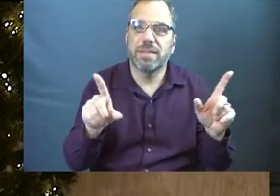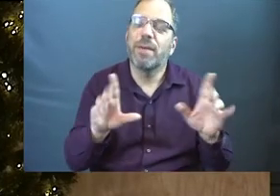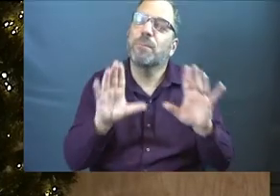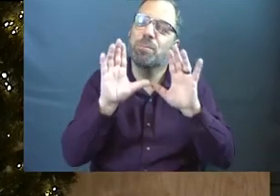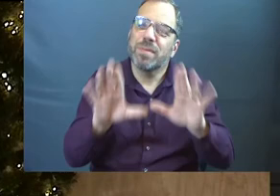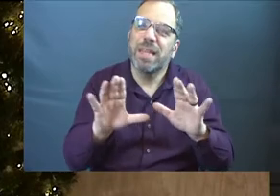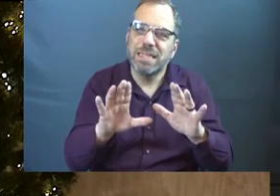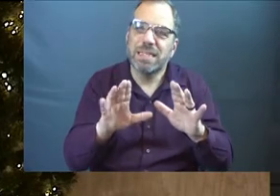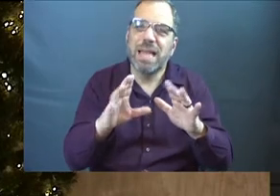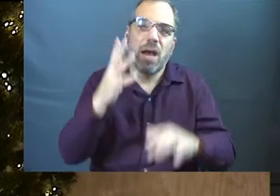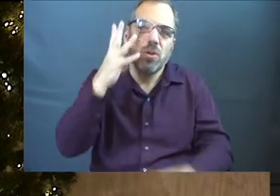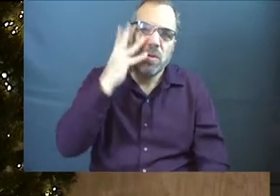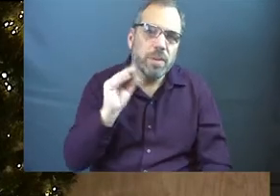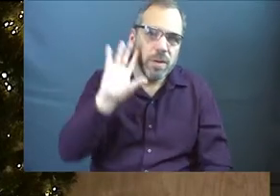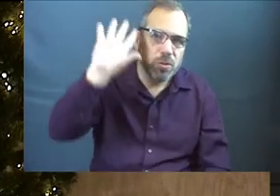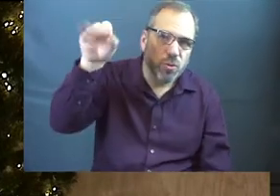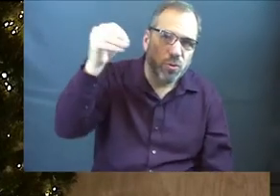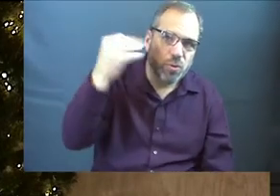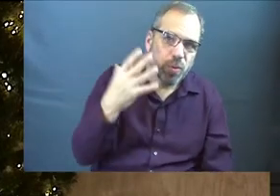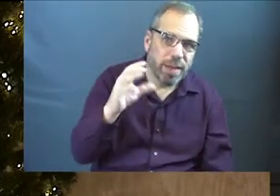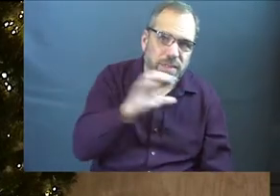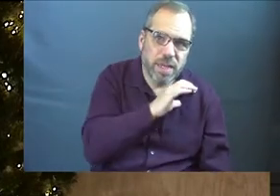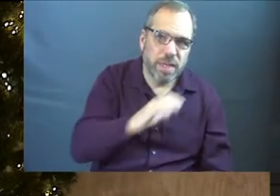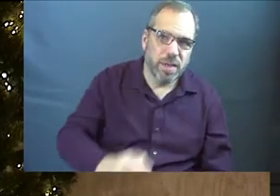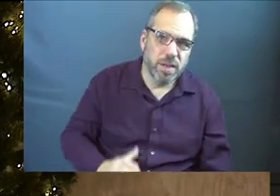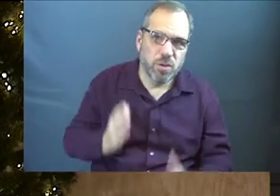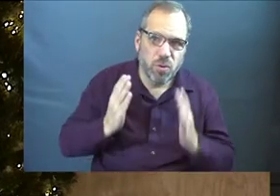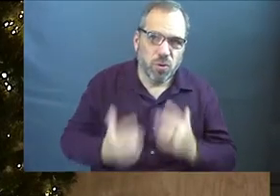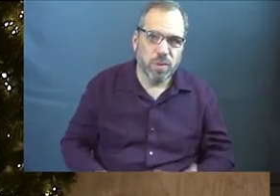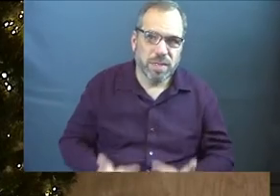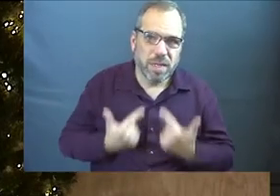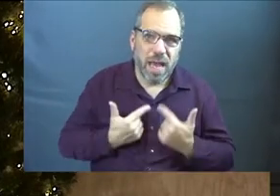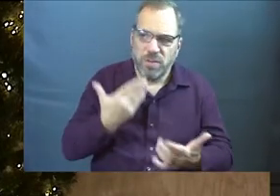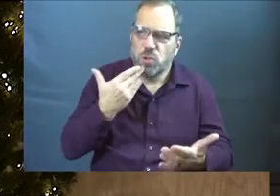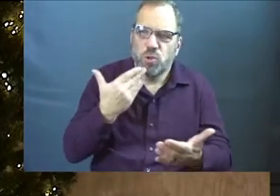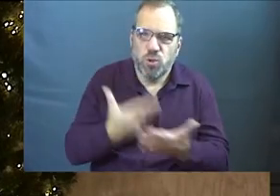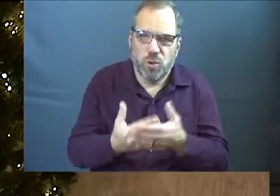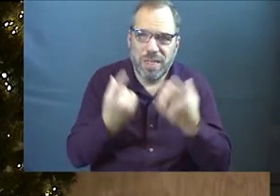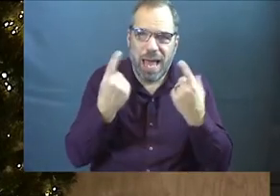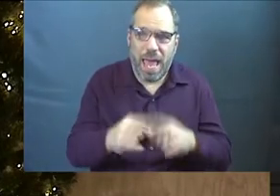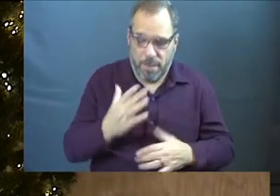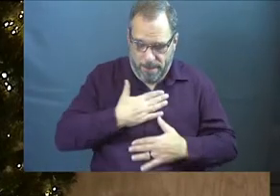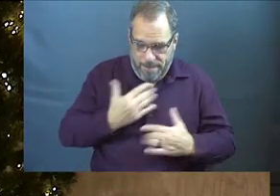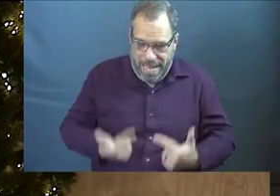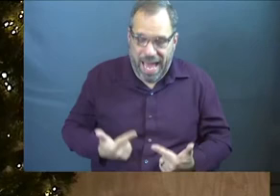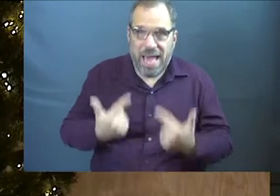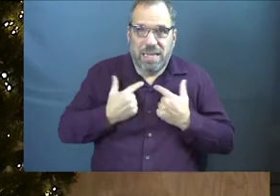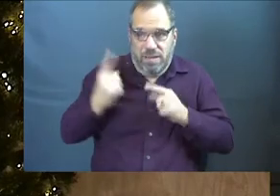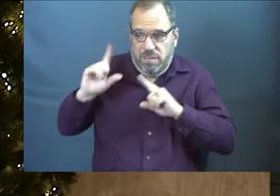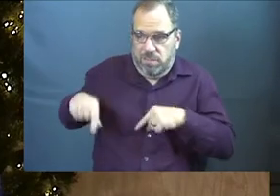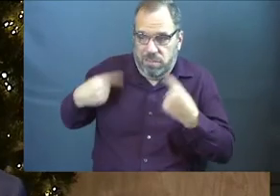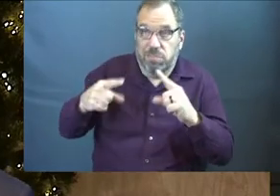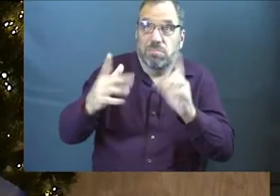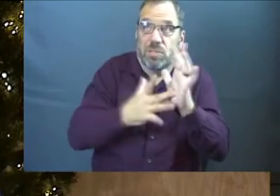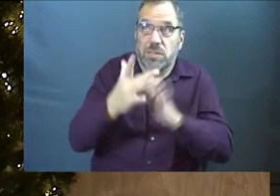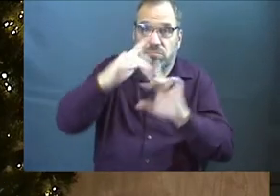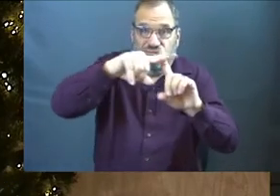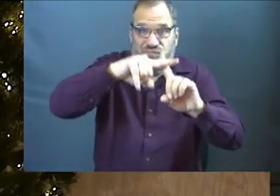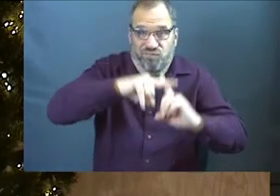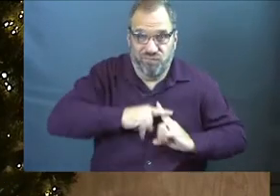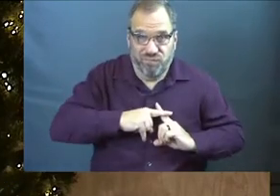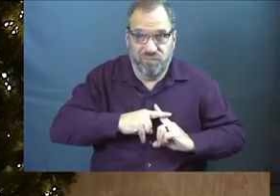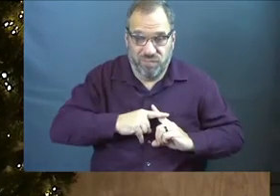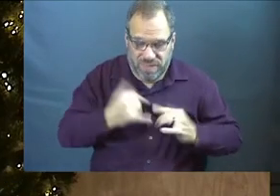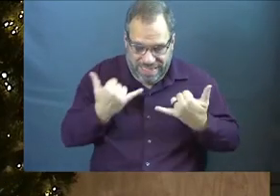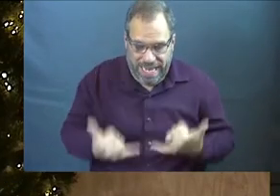This is how you walk in grace as a Christian. This describes every single good thing that has happened in my life since I accepted Jesus Christ